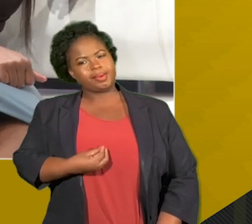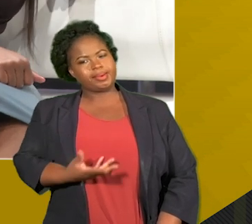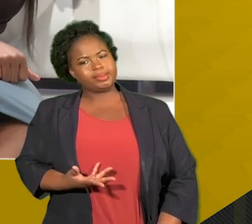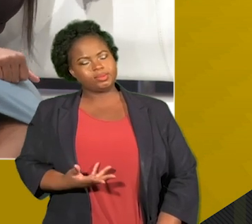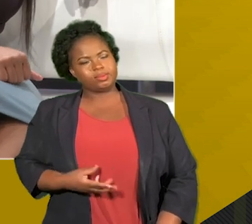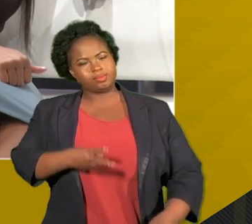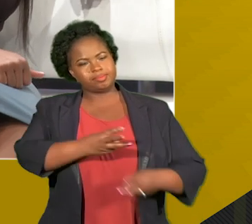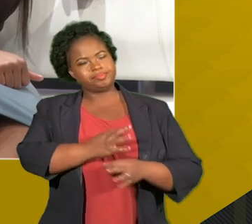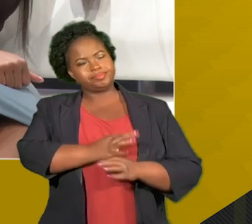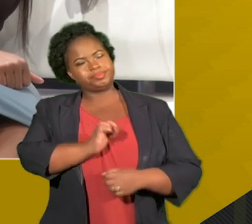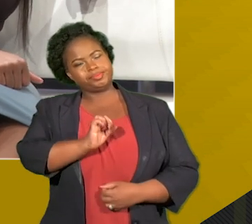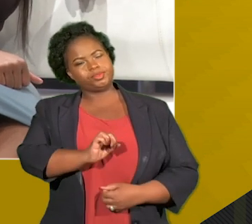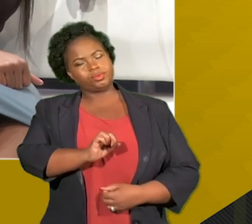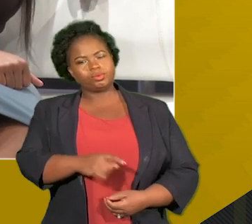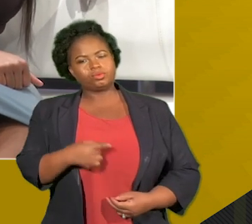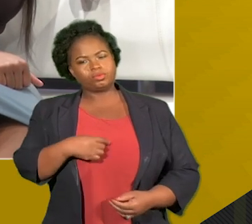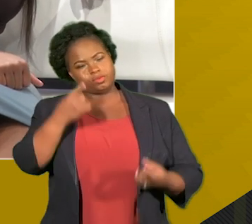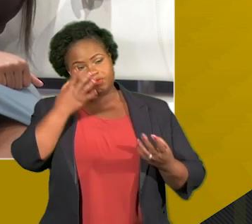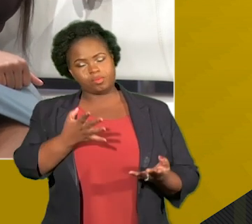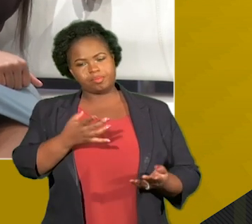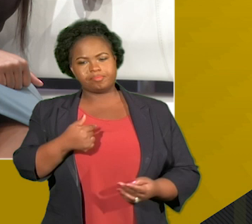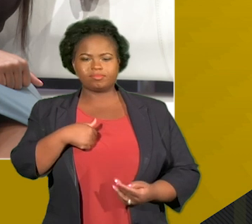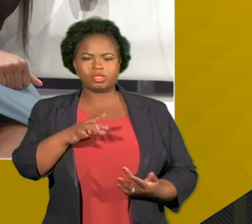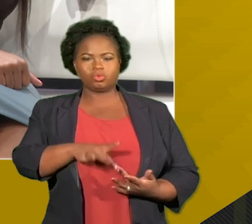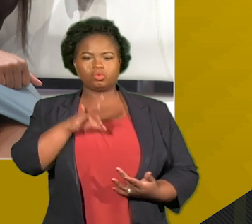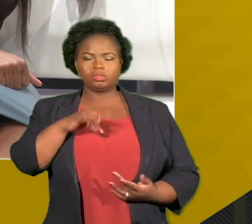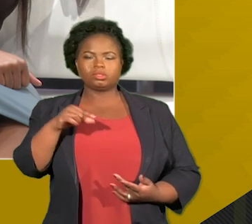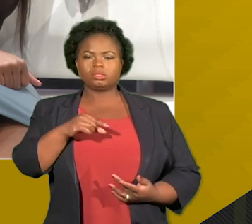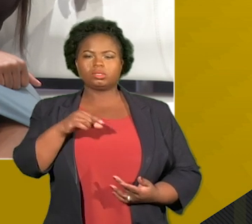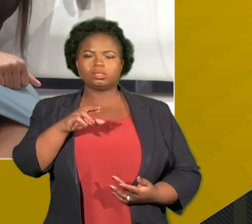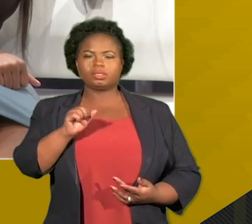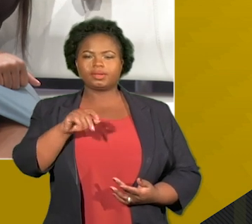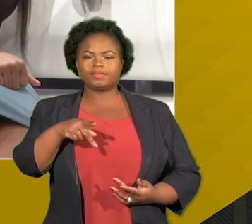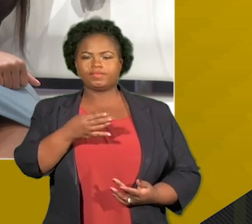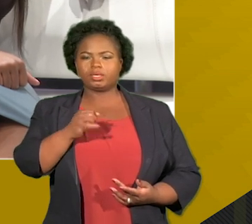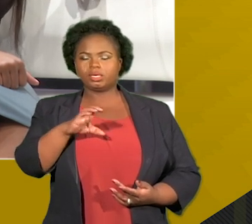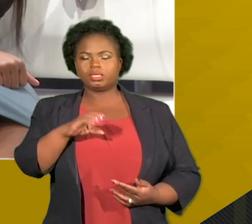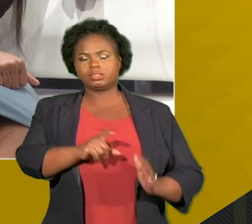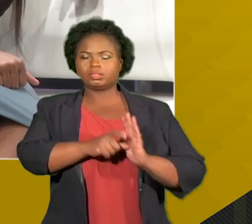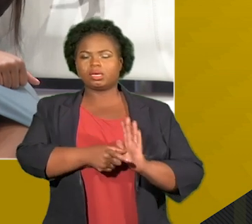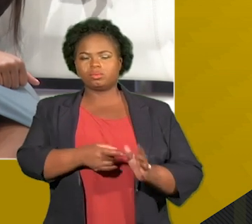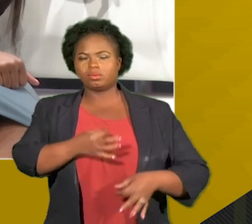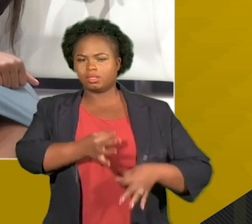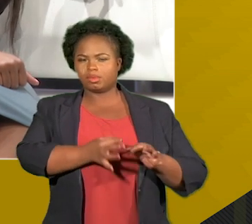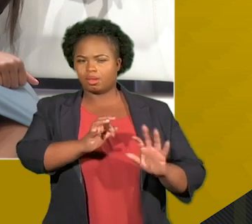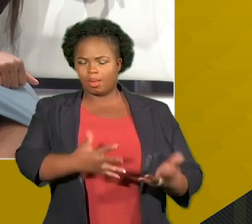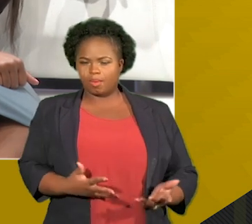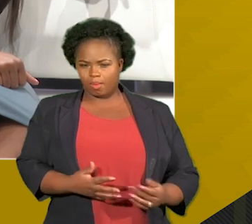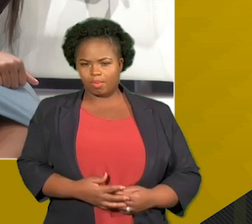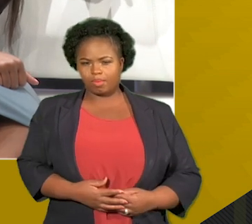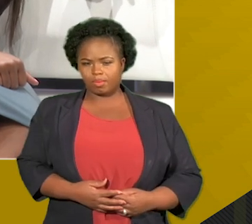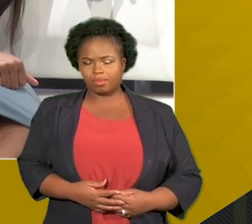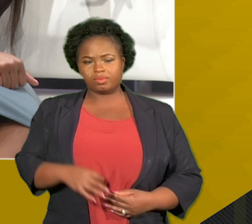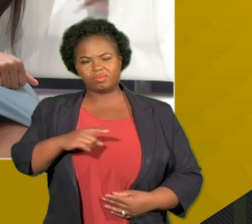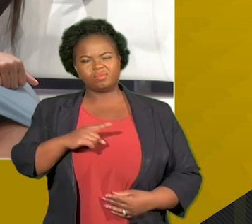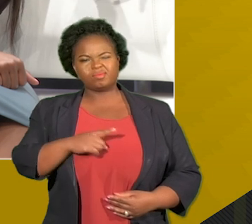So batswadi ba hao ge ba botsa gore ke getile graphic design. How do you explain this to them? And as we know, society, graphic design